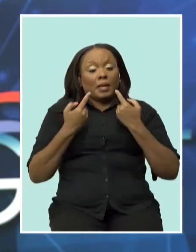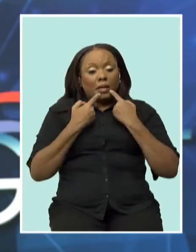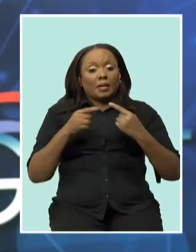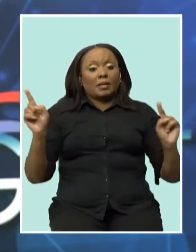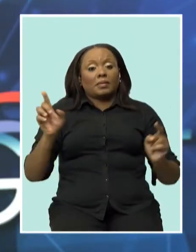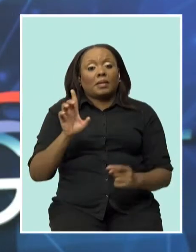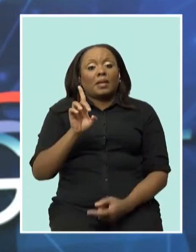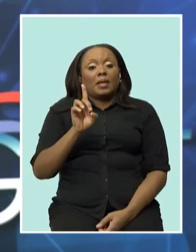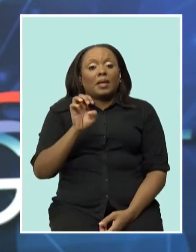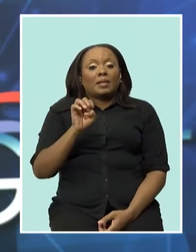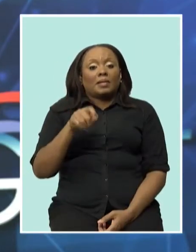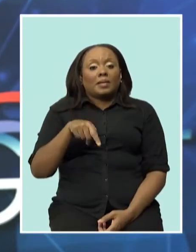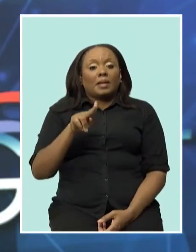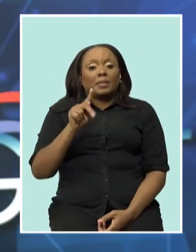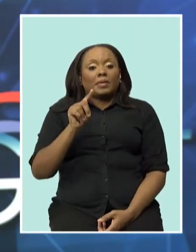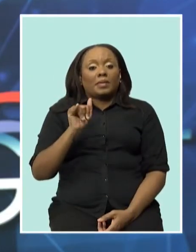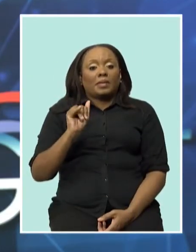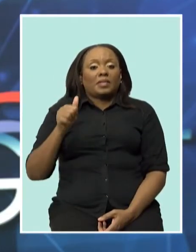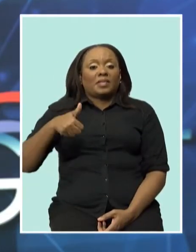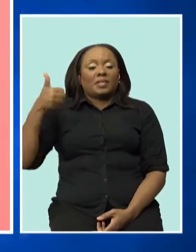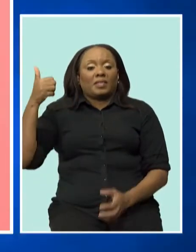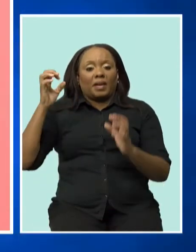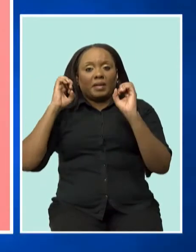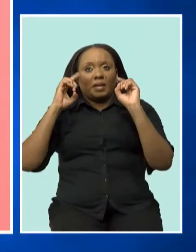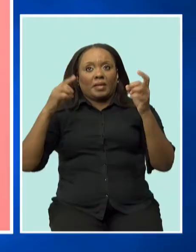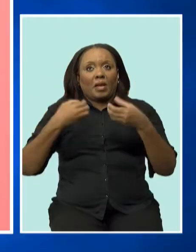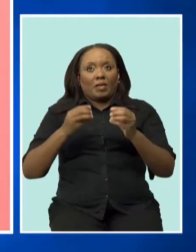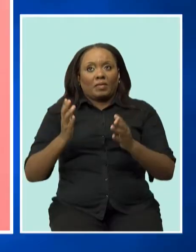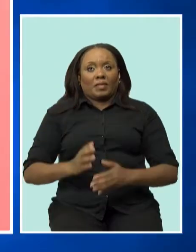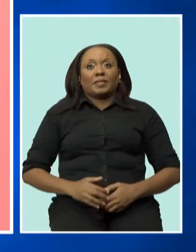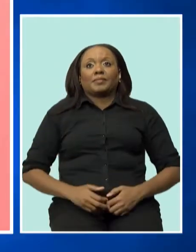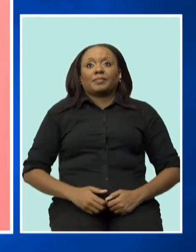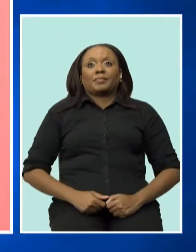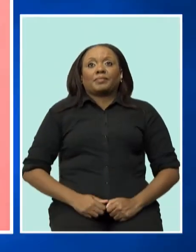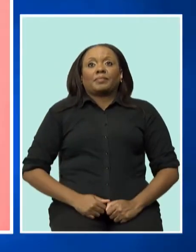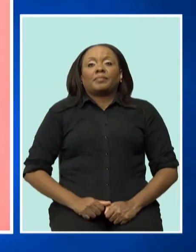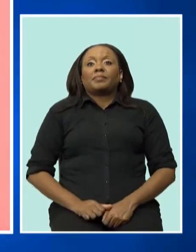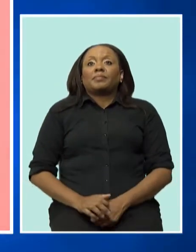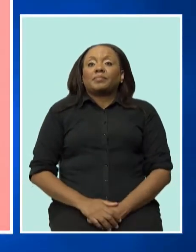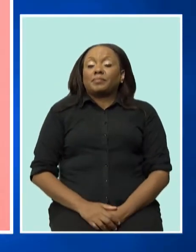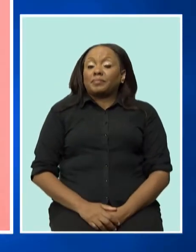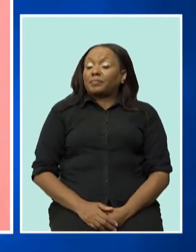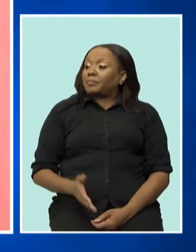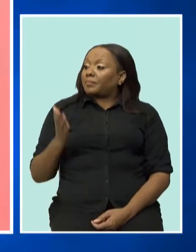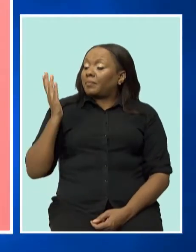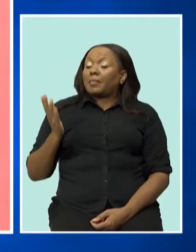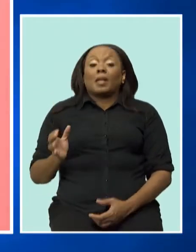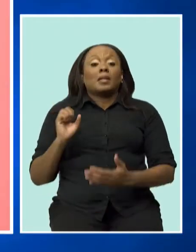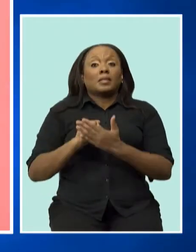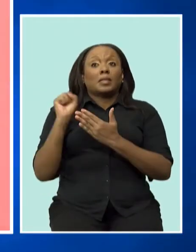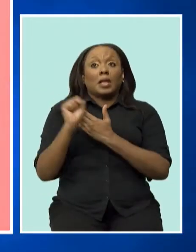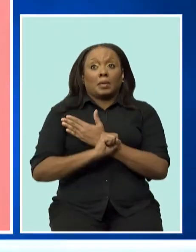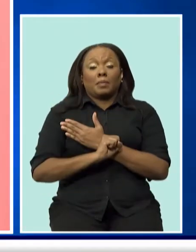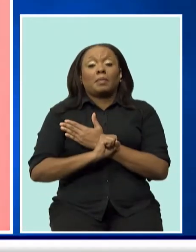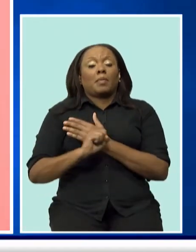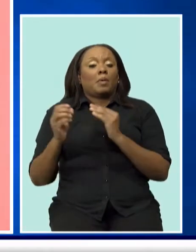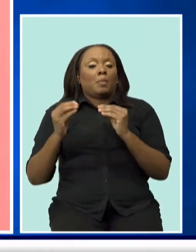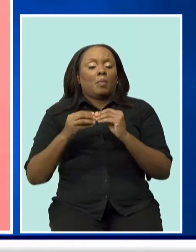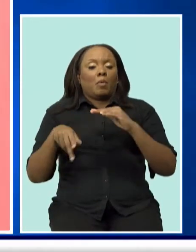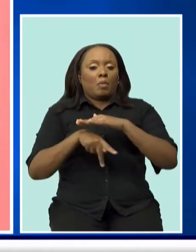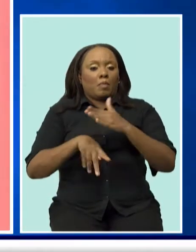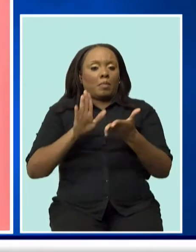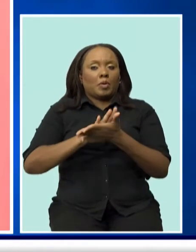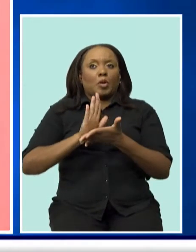Education Officer, Joy Adamson. In September, we'll be increasing the number of primary schools which will have